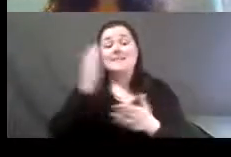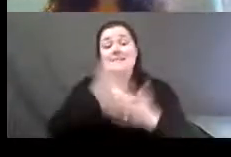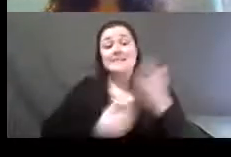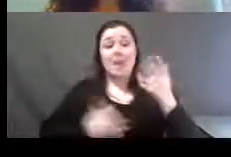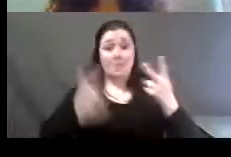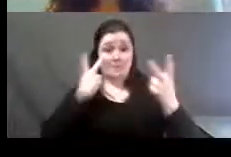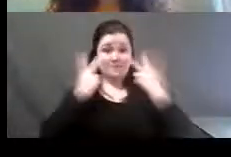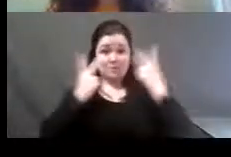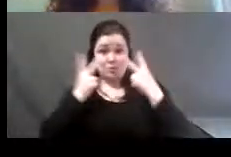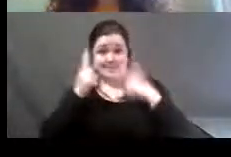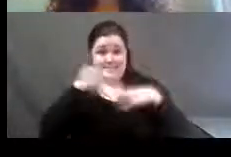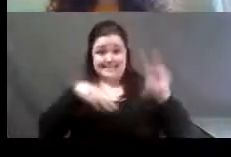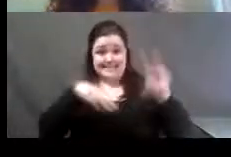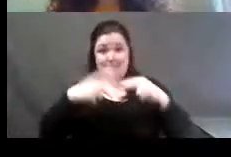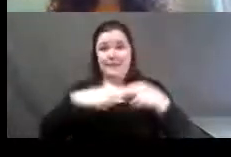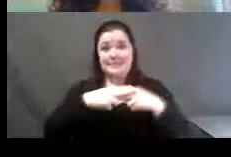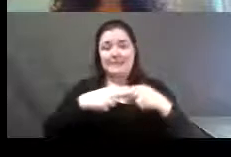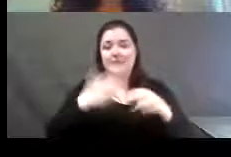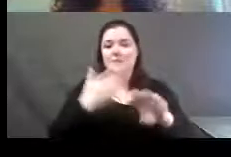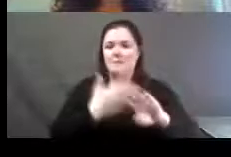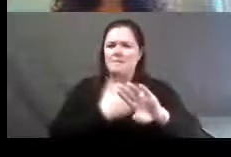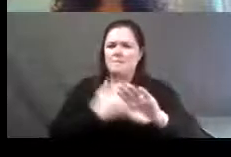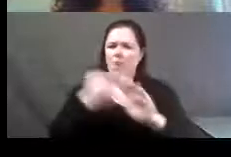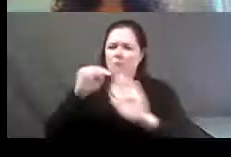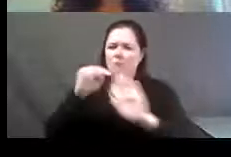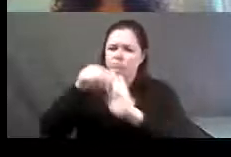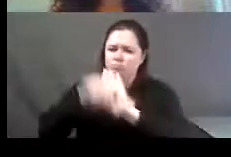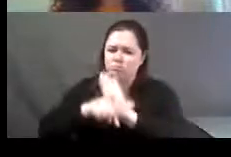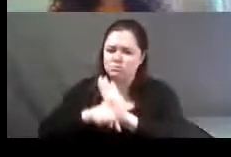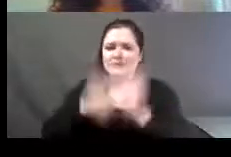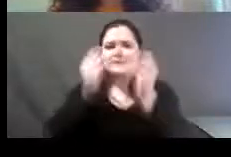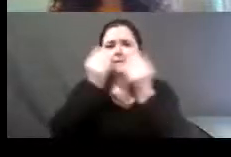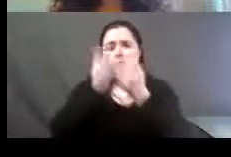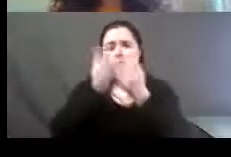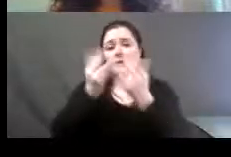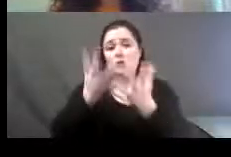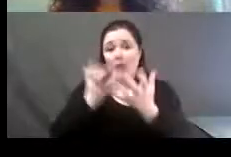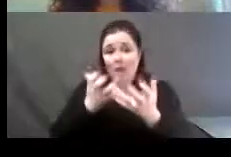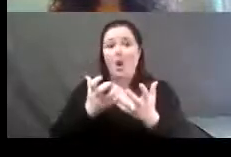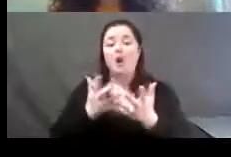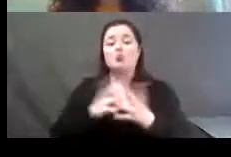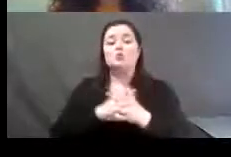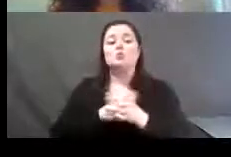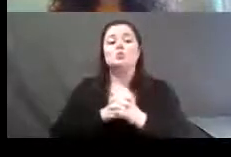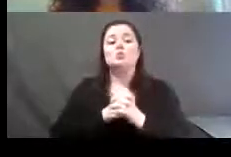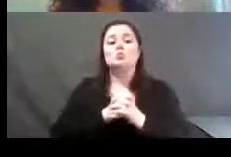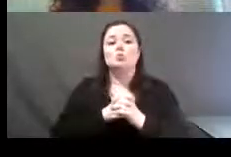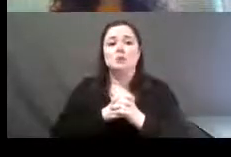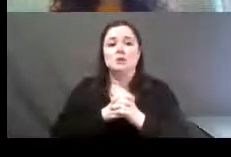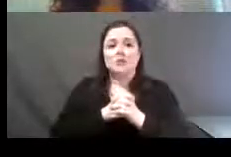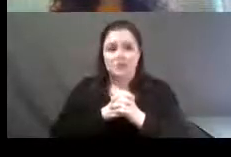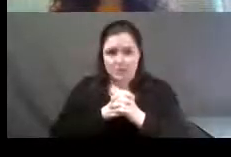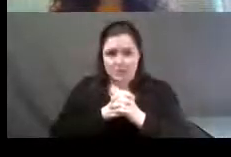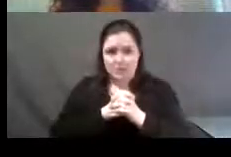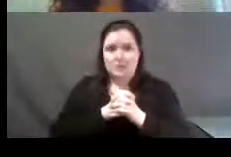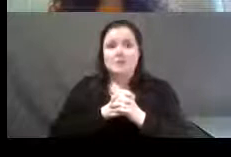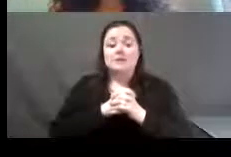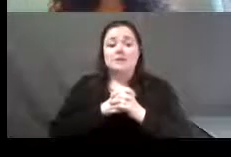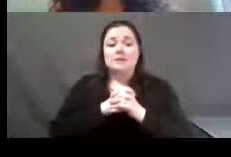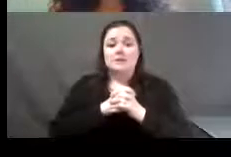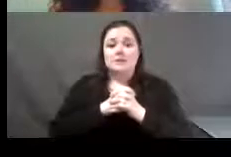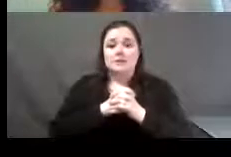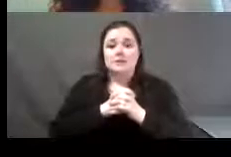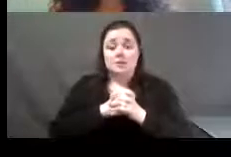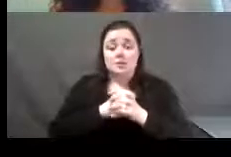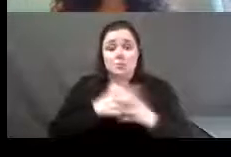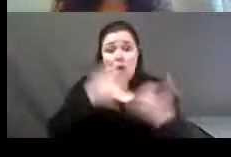visually, before going deep into this material, I want to affirm that there are different ways that